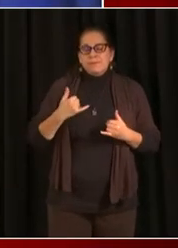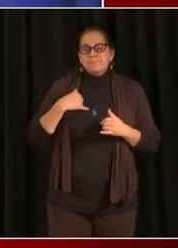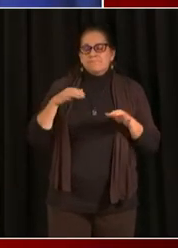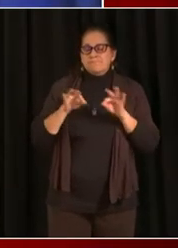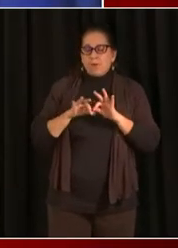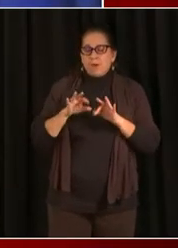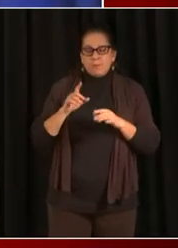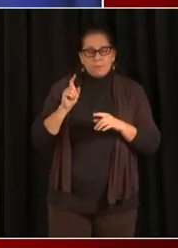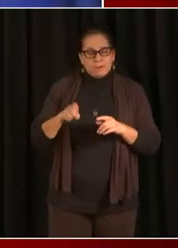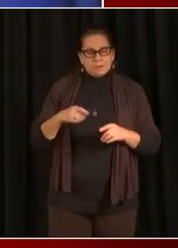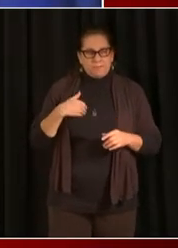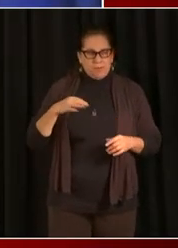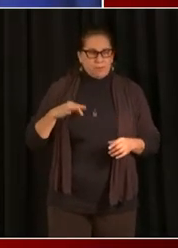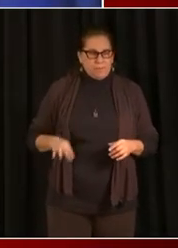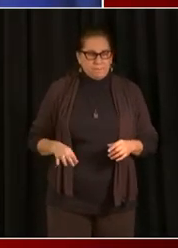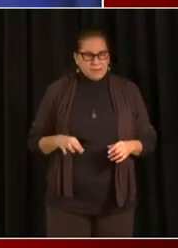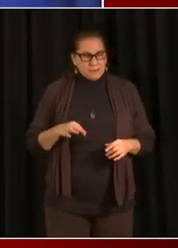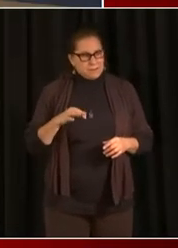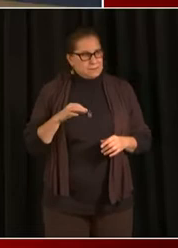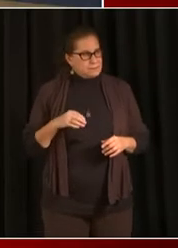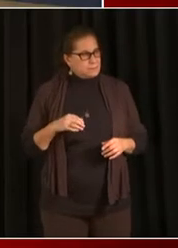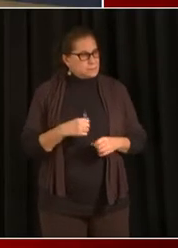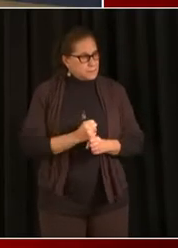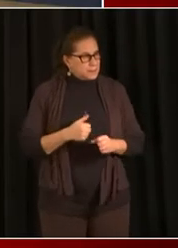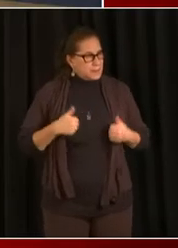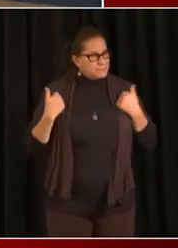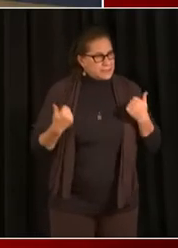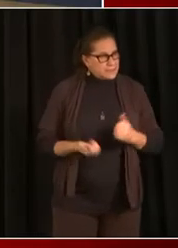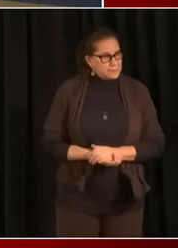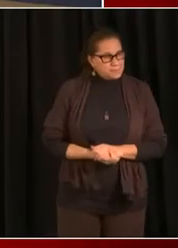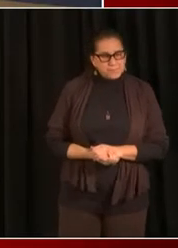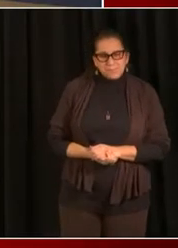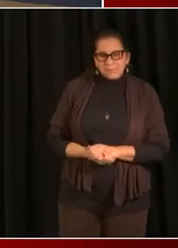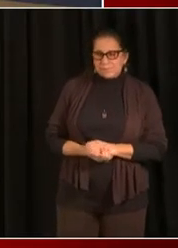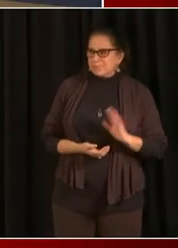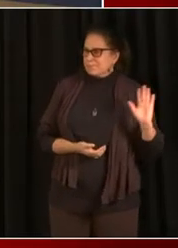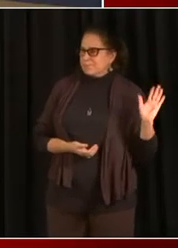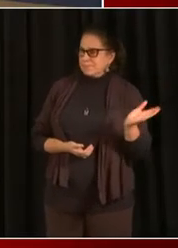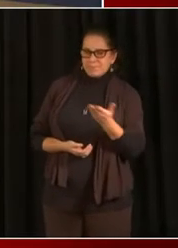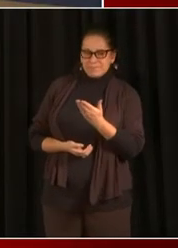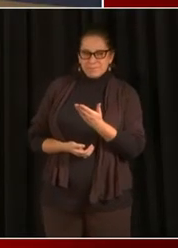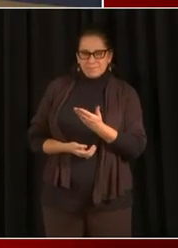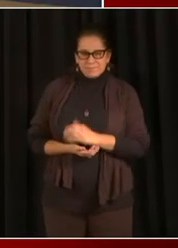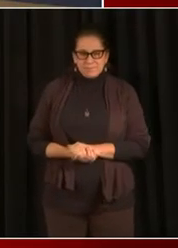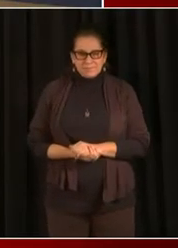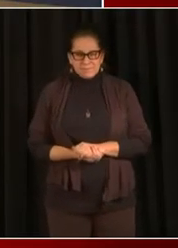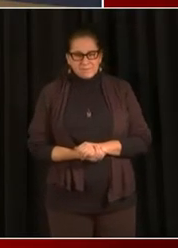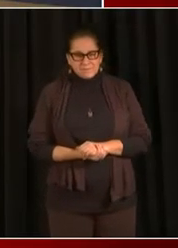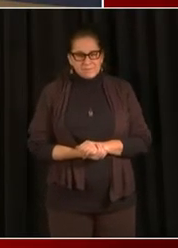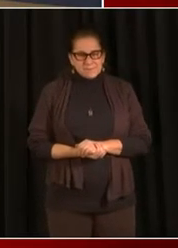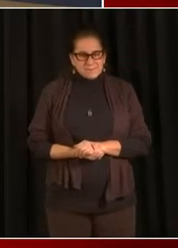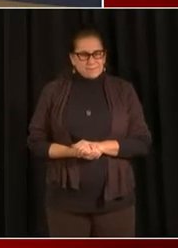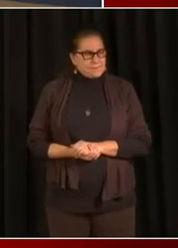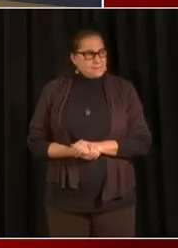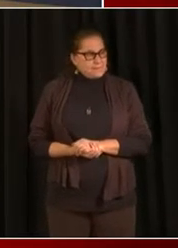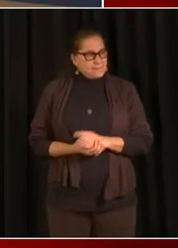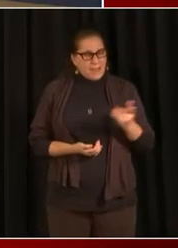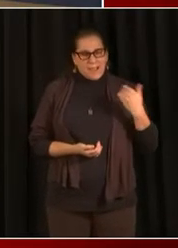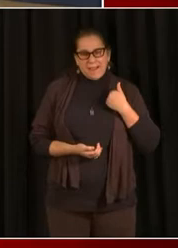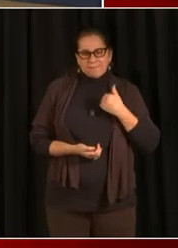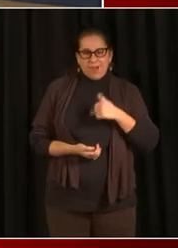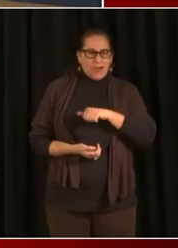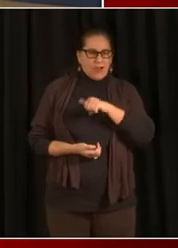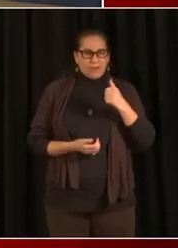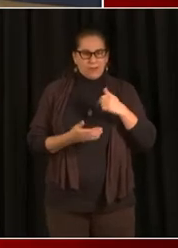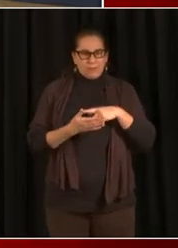And that was a good way to give us an in-program commercial for an initiative that Sabangle led,